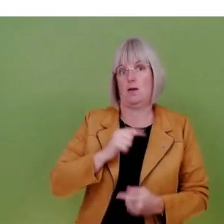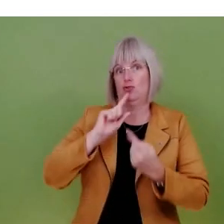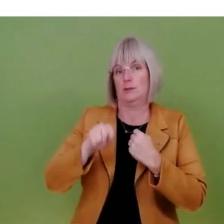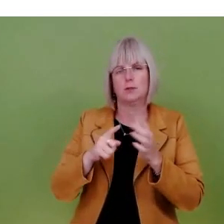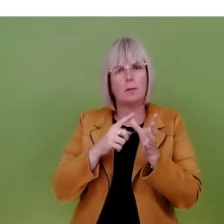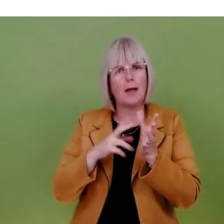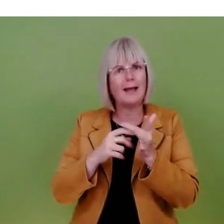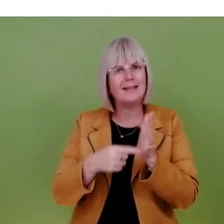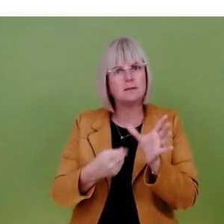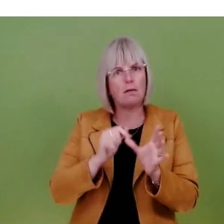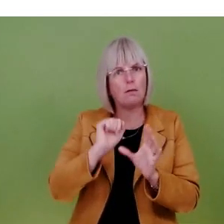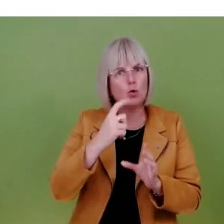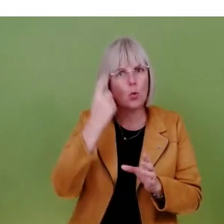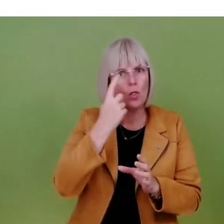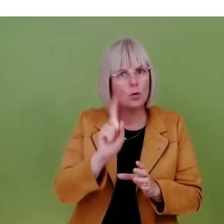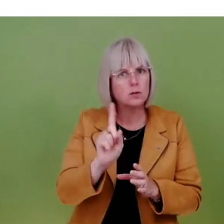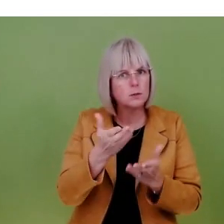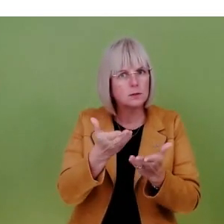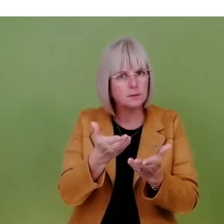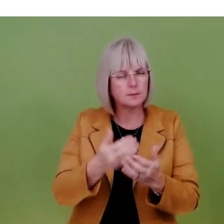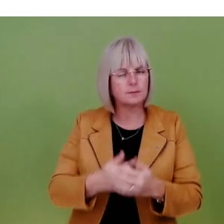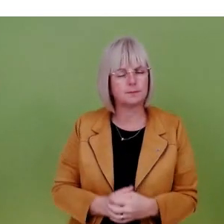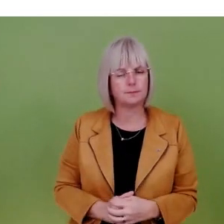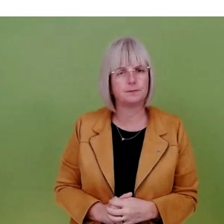were in relation to that question, and then we might come to others also.